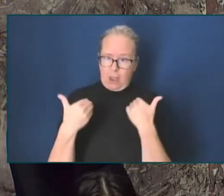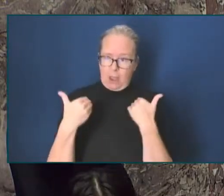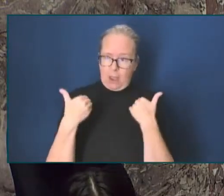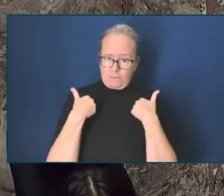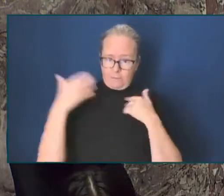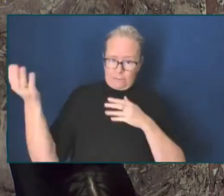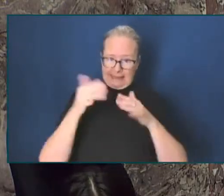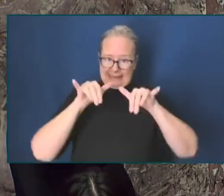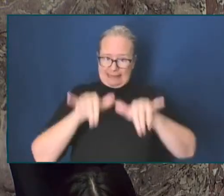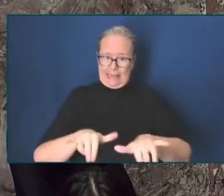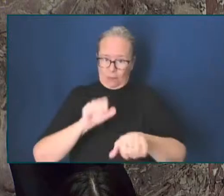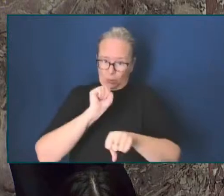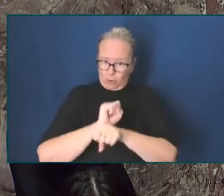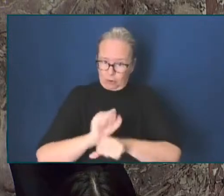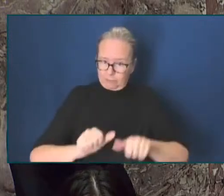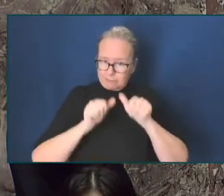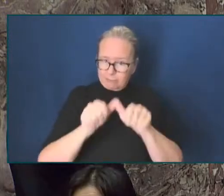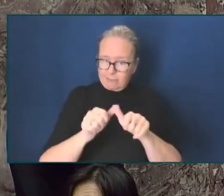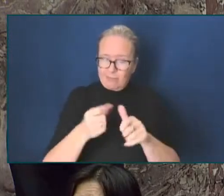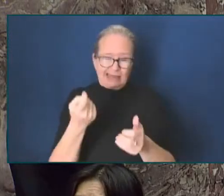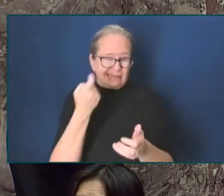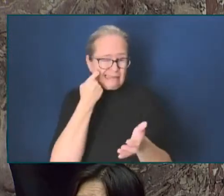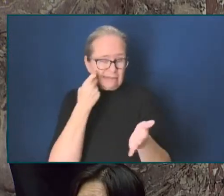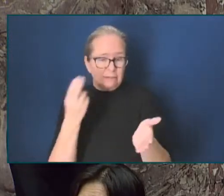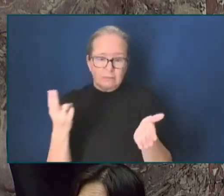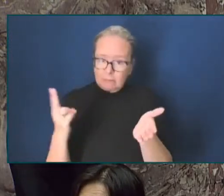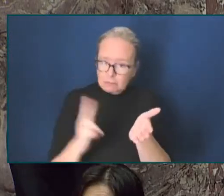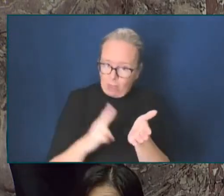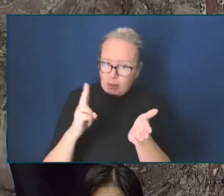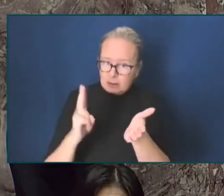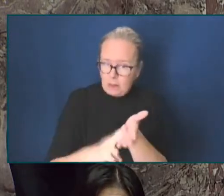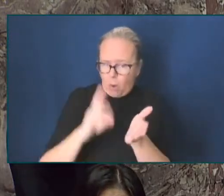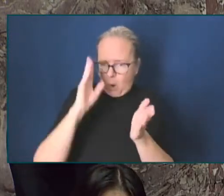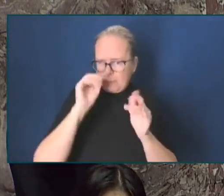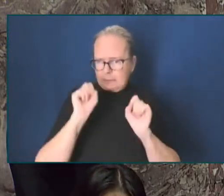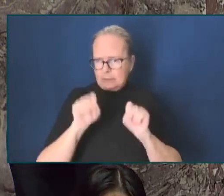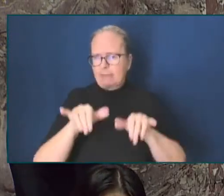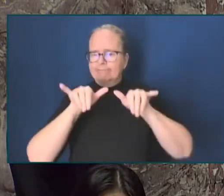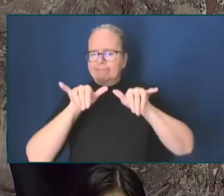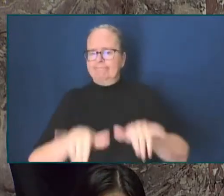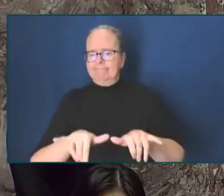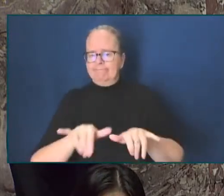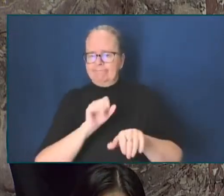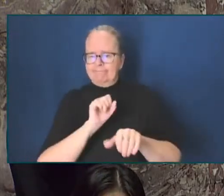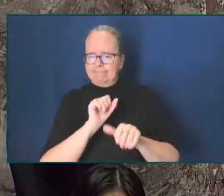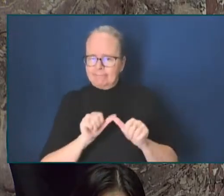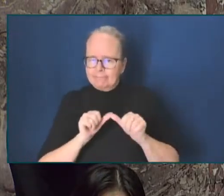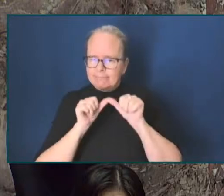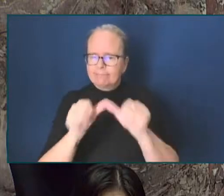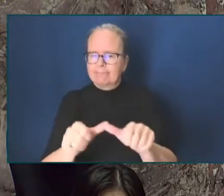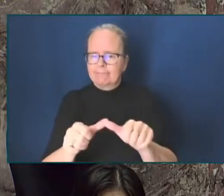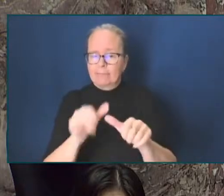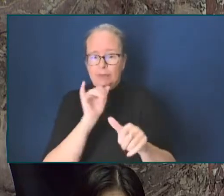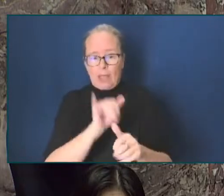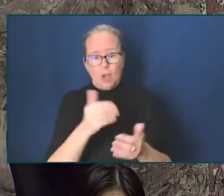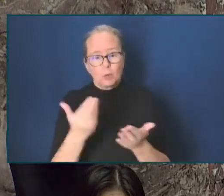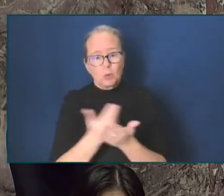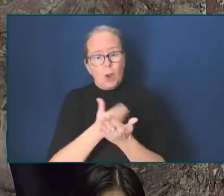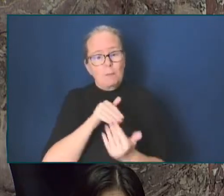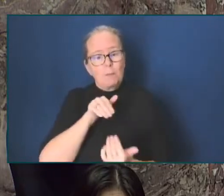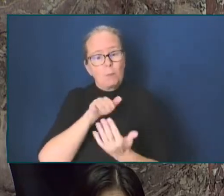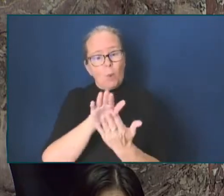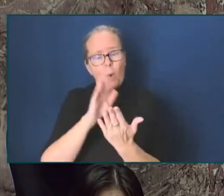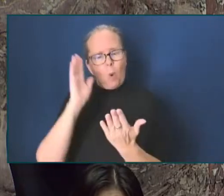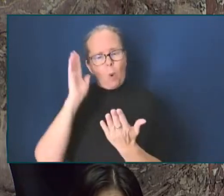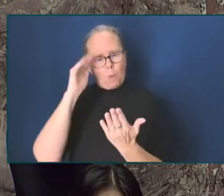will help people in the member's constituency, Honourable Speaker. We have, the member talks about dementia, in long-term care, Honourable